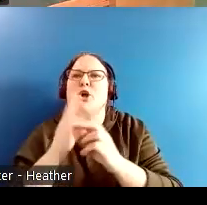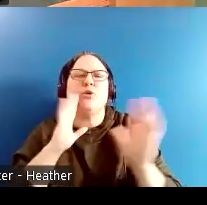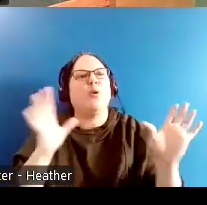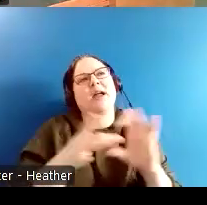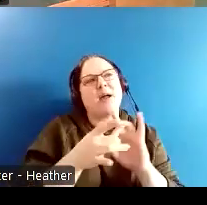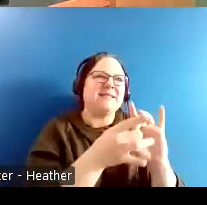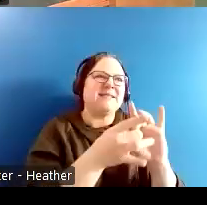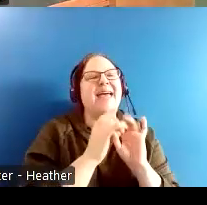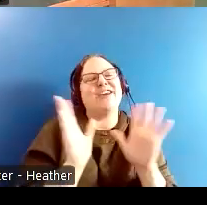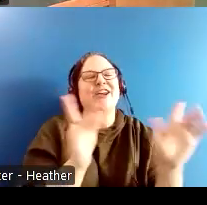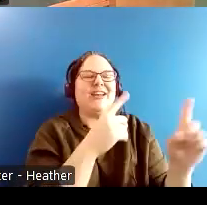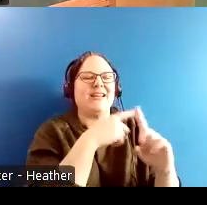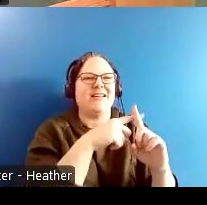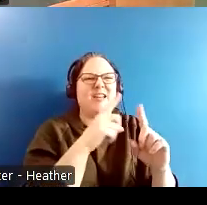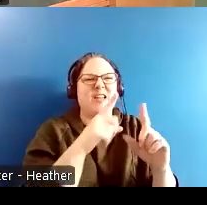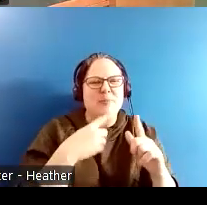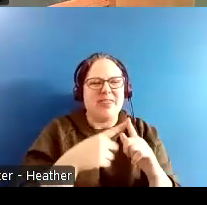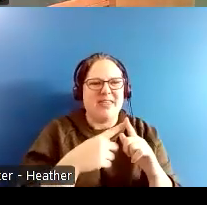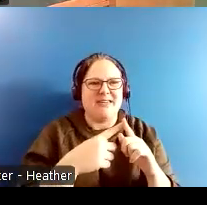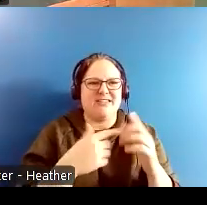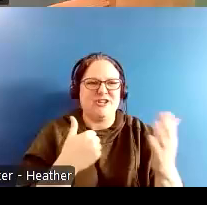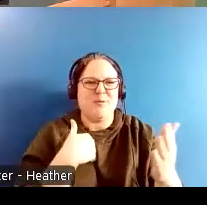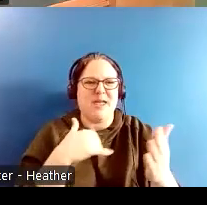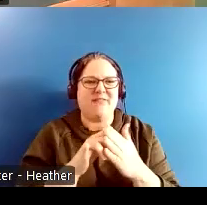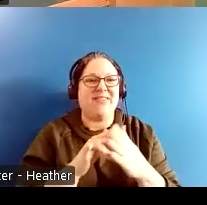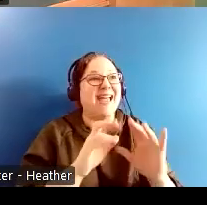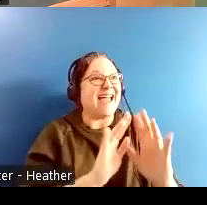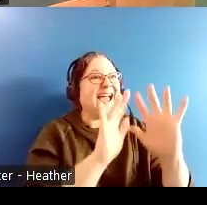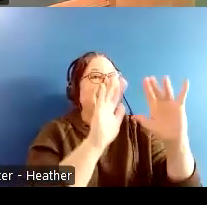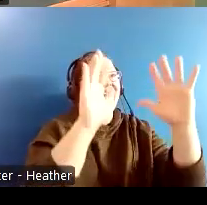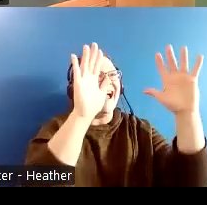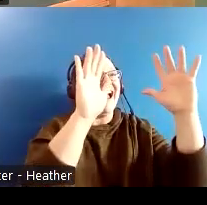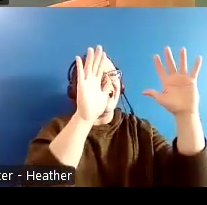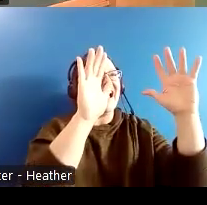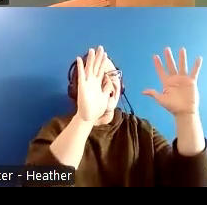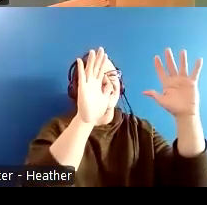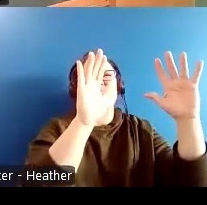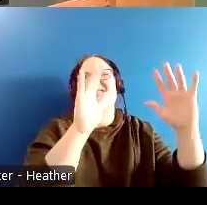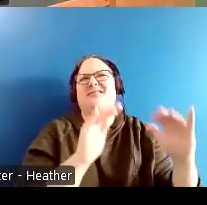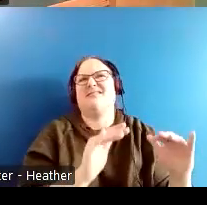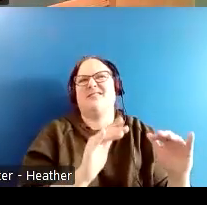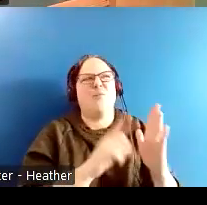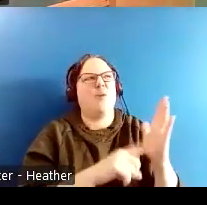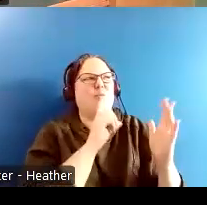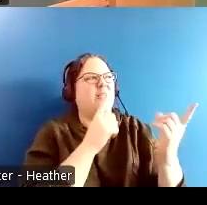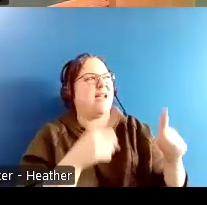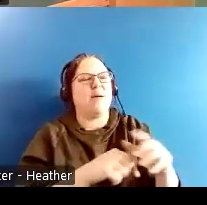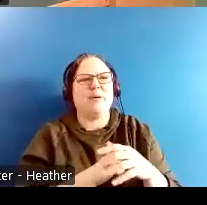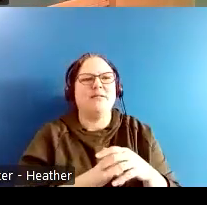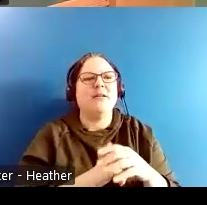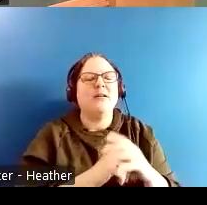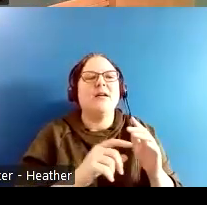kind of stuff. And then, you get that slope of enlightenment before you figure out where something really goes. This